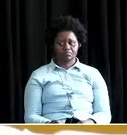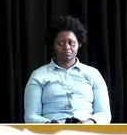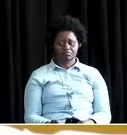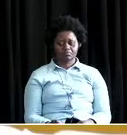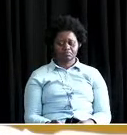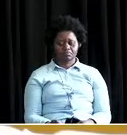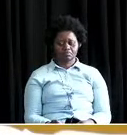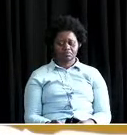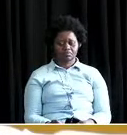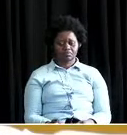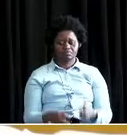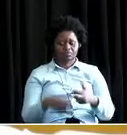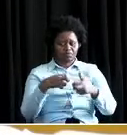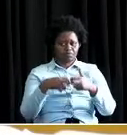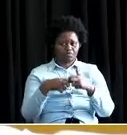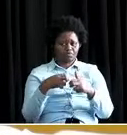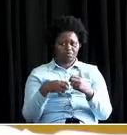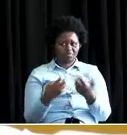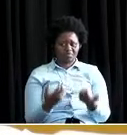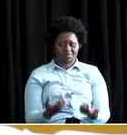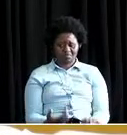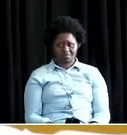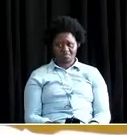You about the problem of finance.